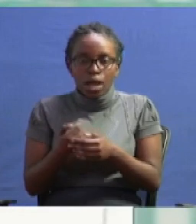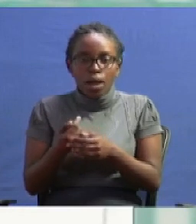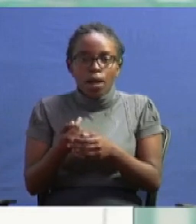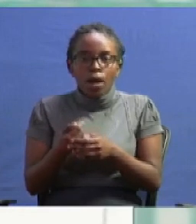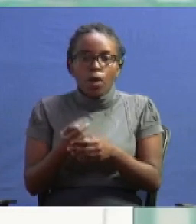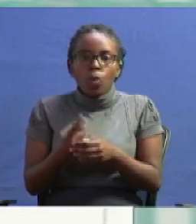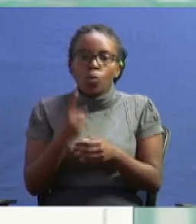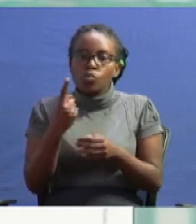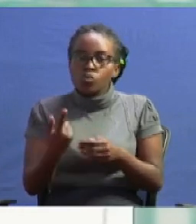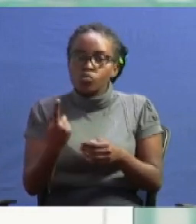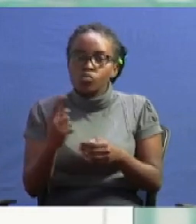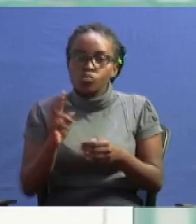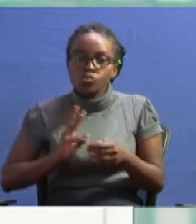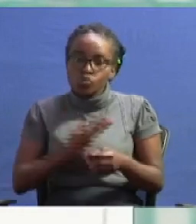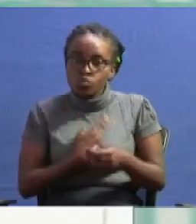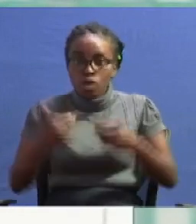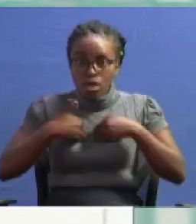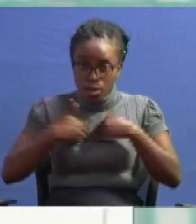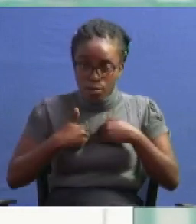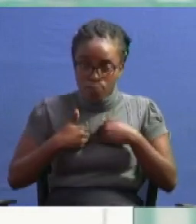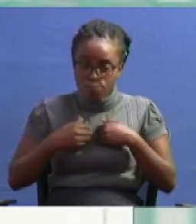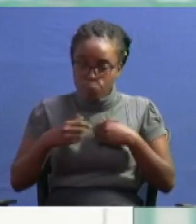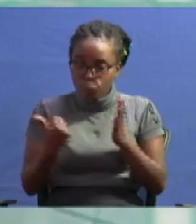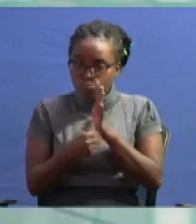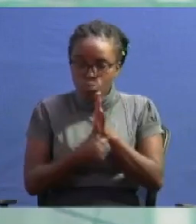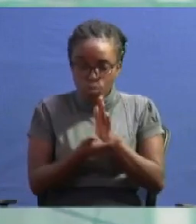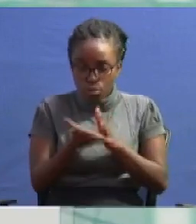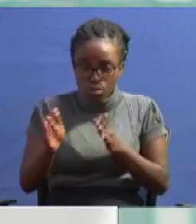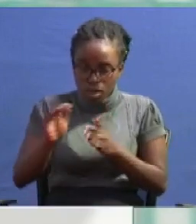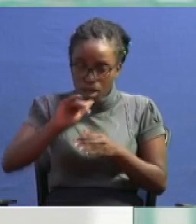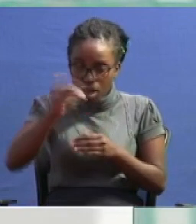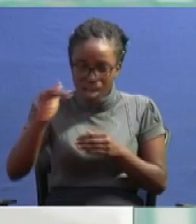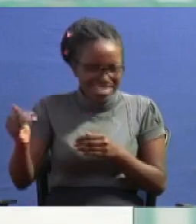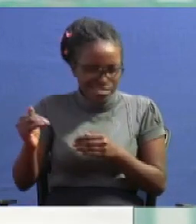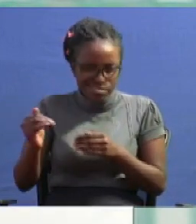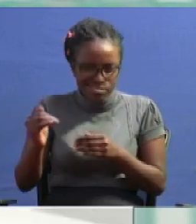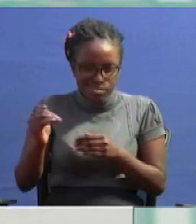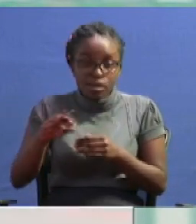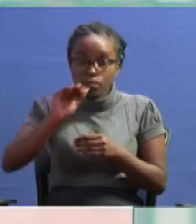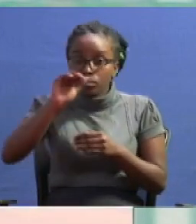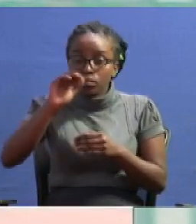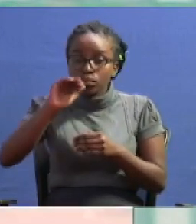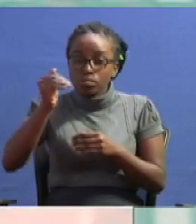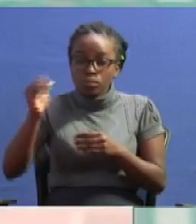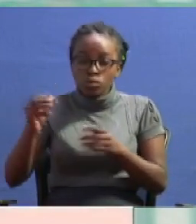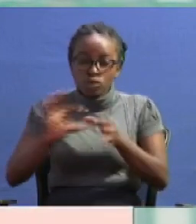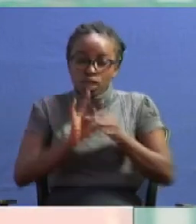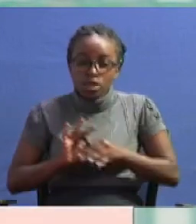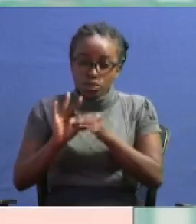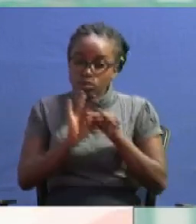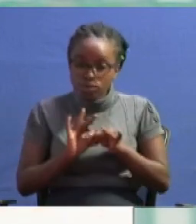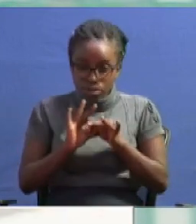have a problem in this country where anytime, the mountain is seen to unite, it is